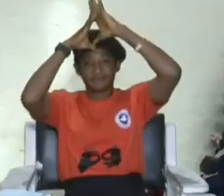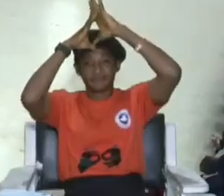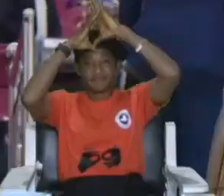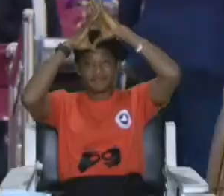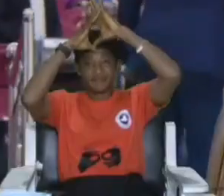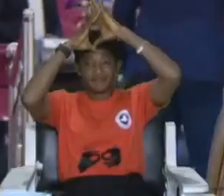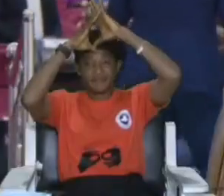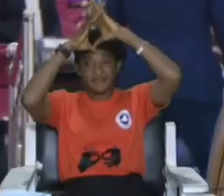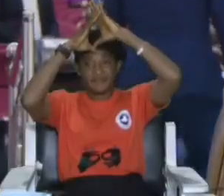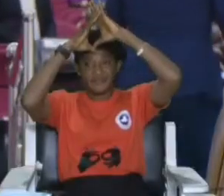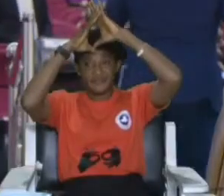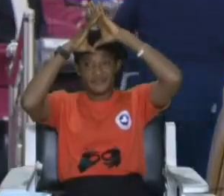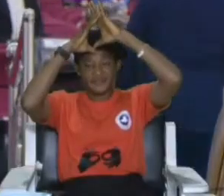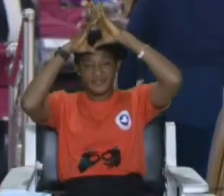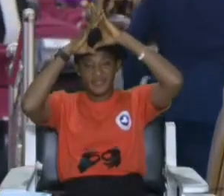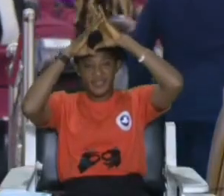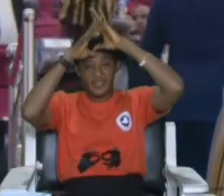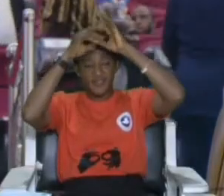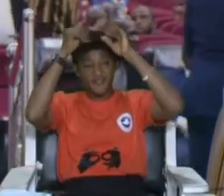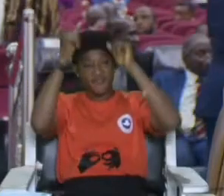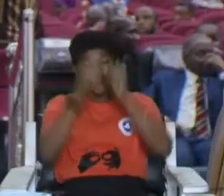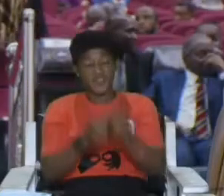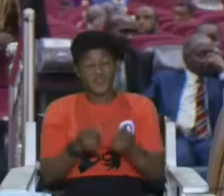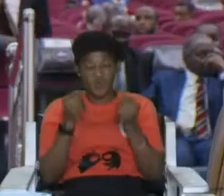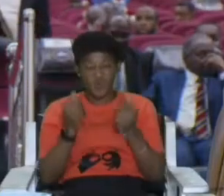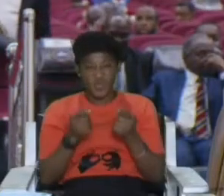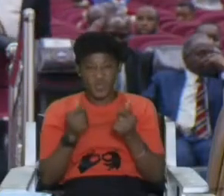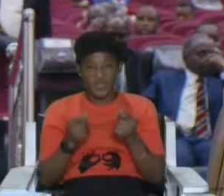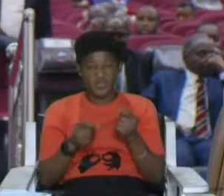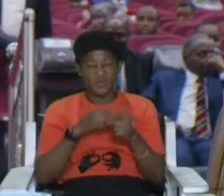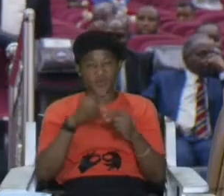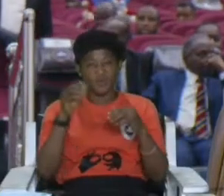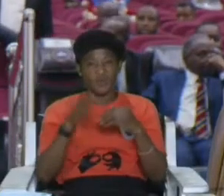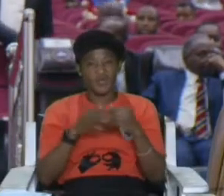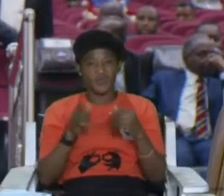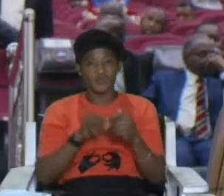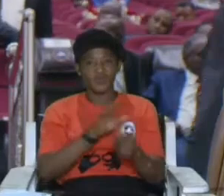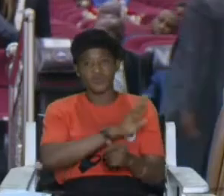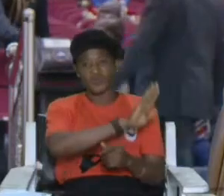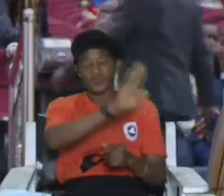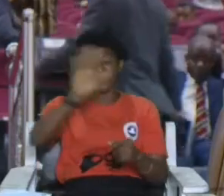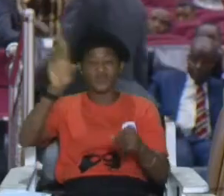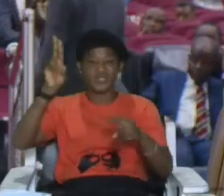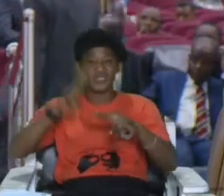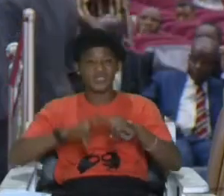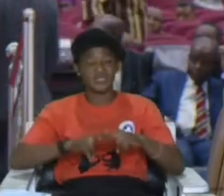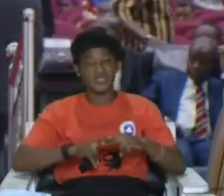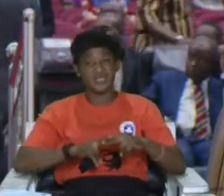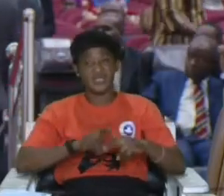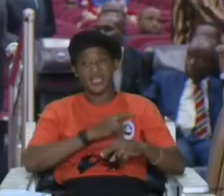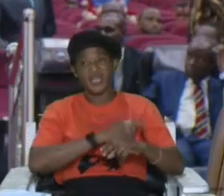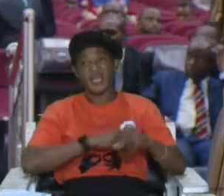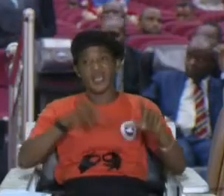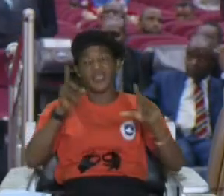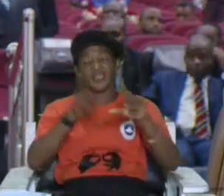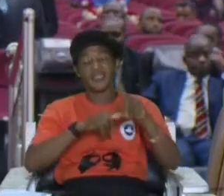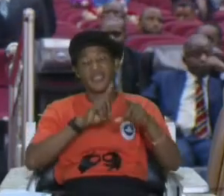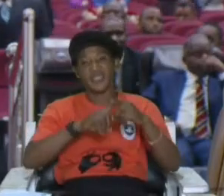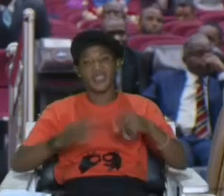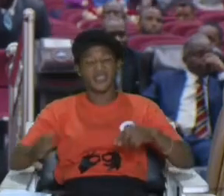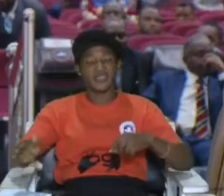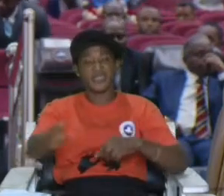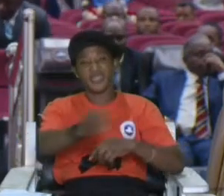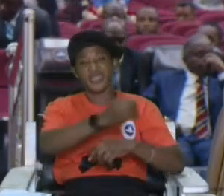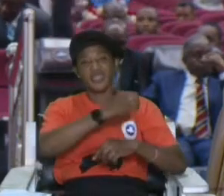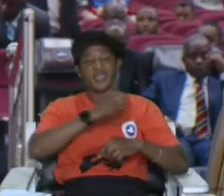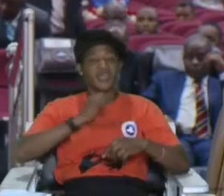Well, let's very quickly get back to our seats and then take our Thanksgiving offering